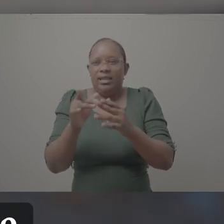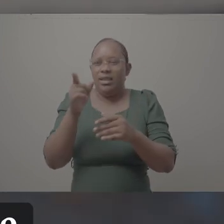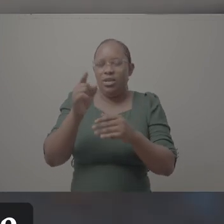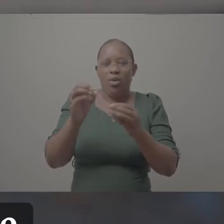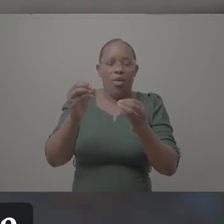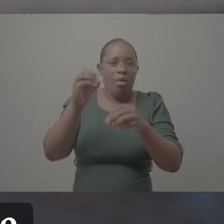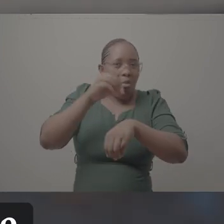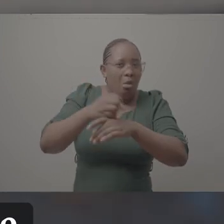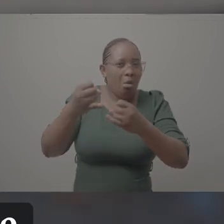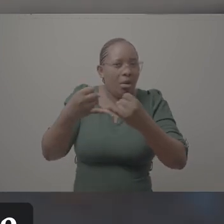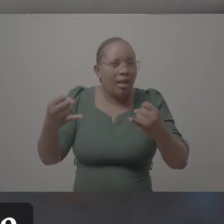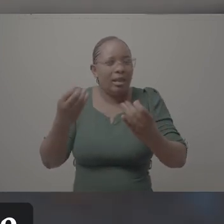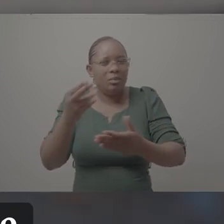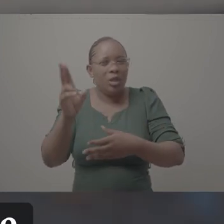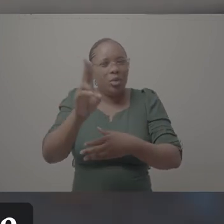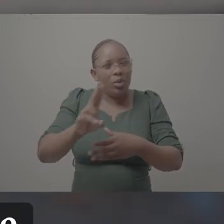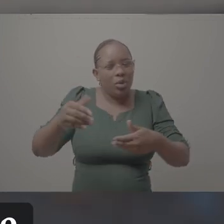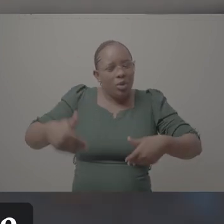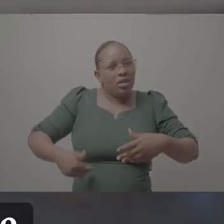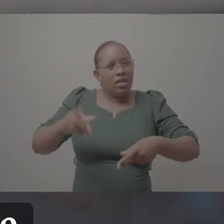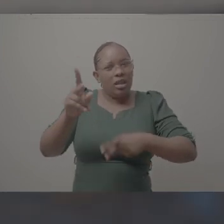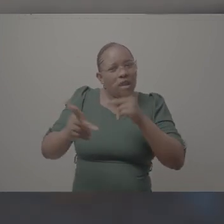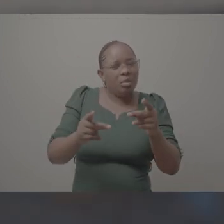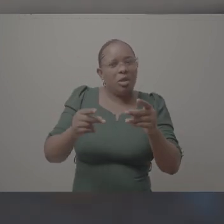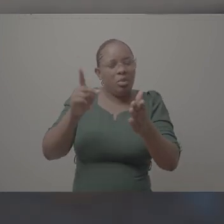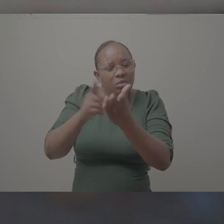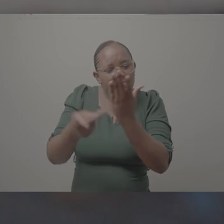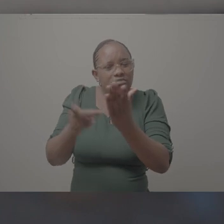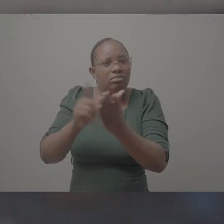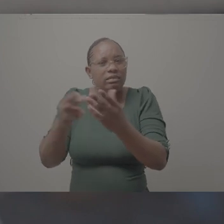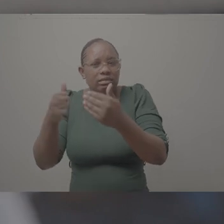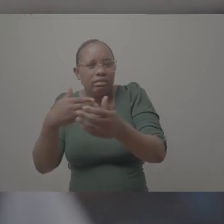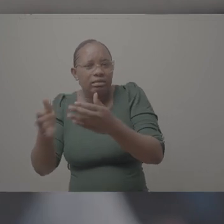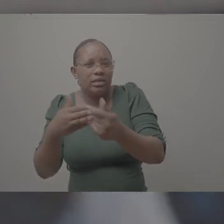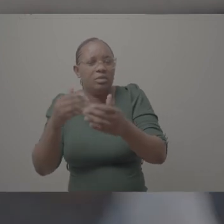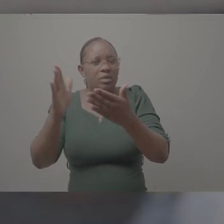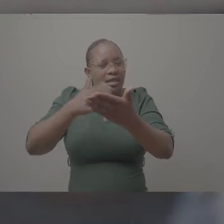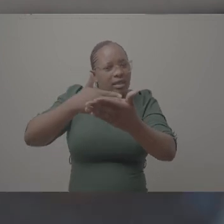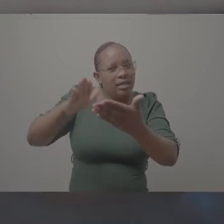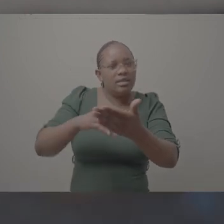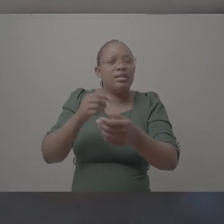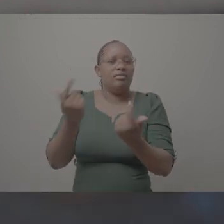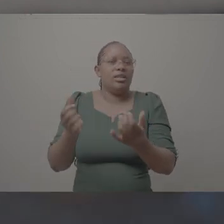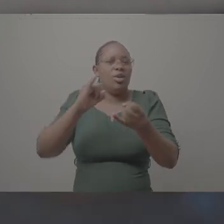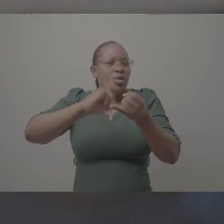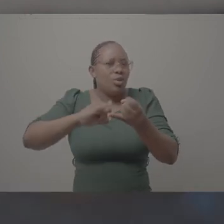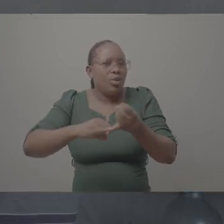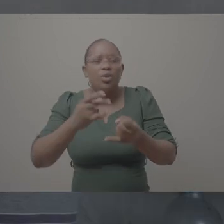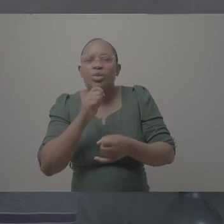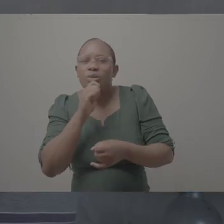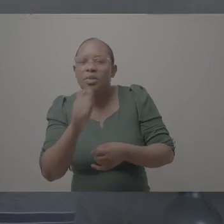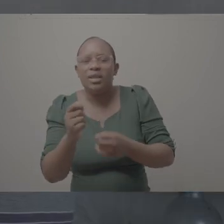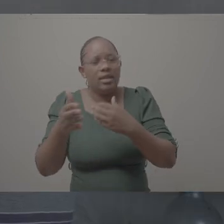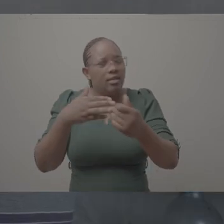where they can help other young people, maybe through memes and other programs, songs, so that it can be more like a trend on social media.